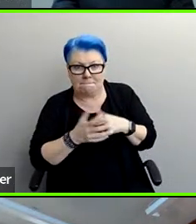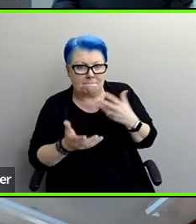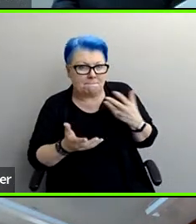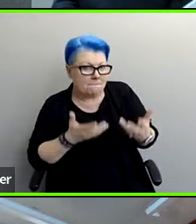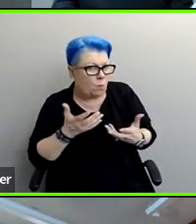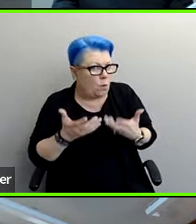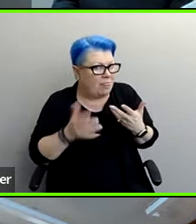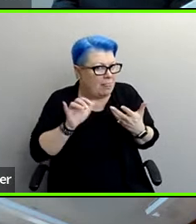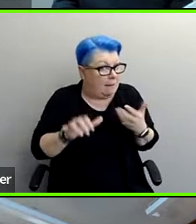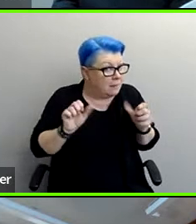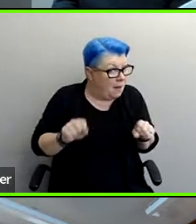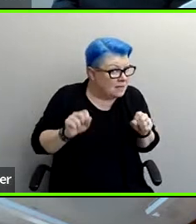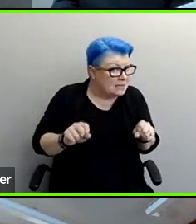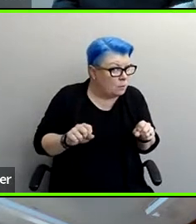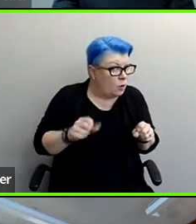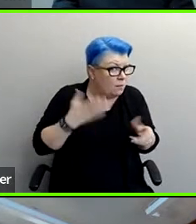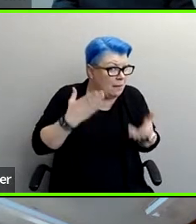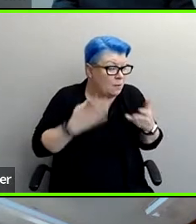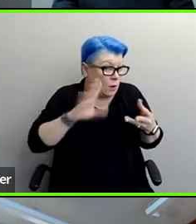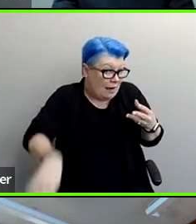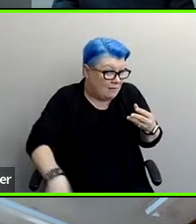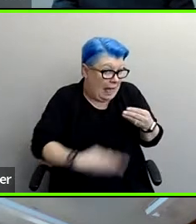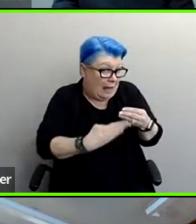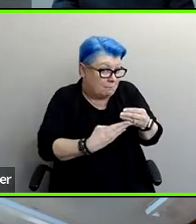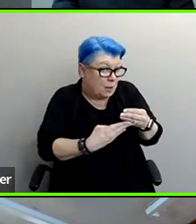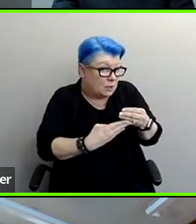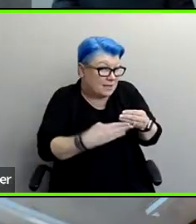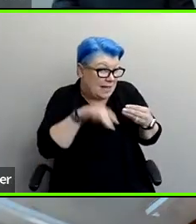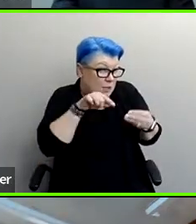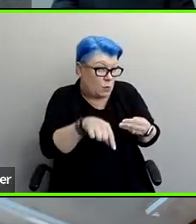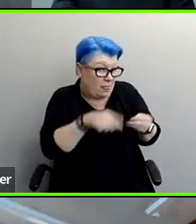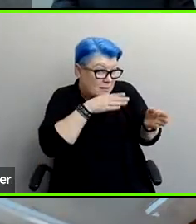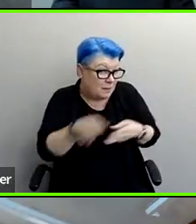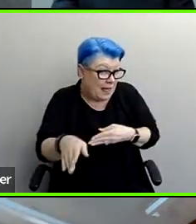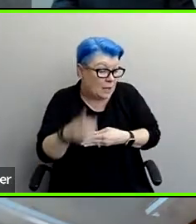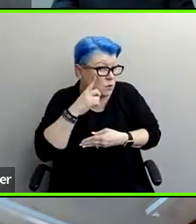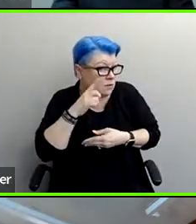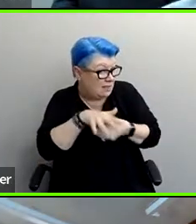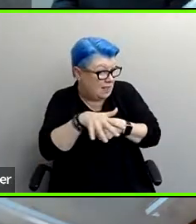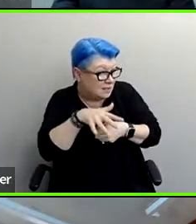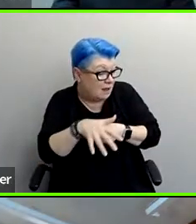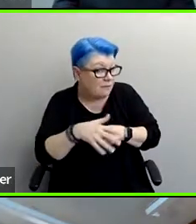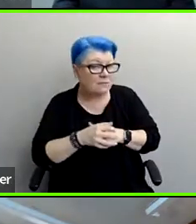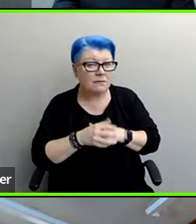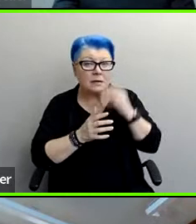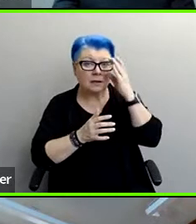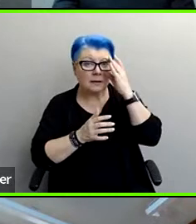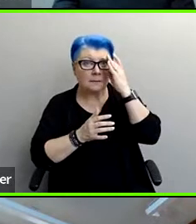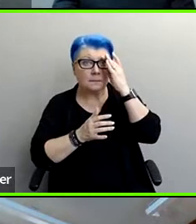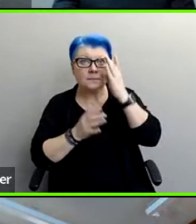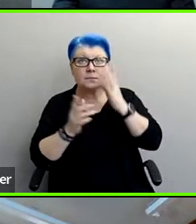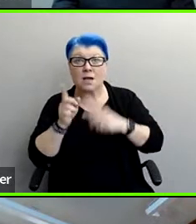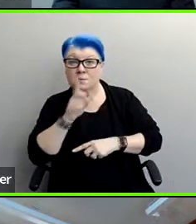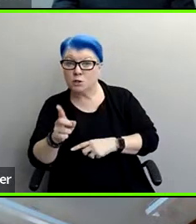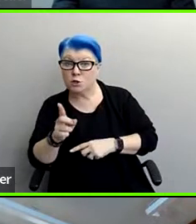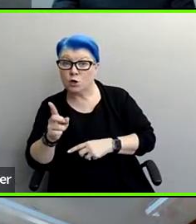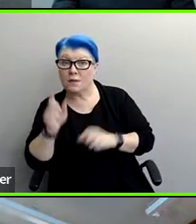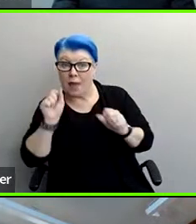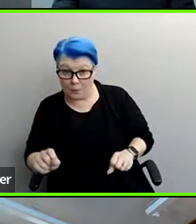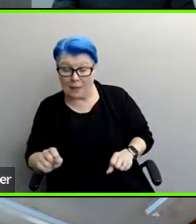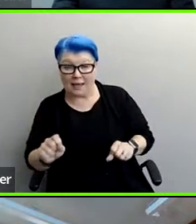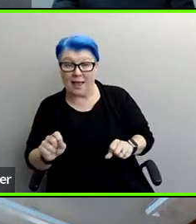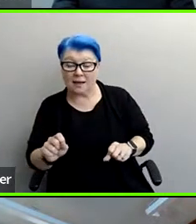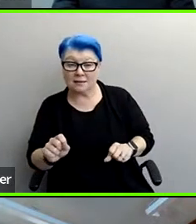this is built into this? If you look Do you think that's enough to make sure that this can happen? I